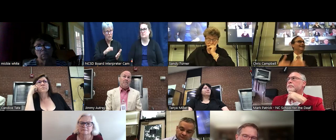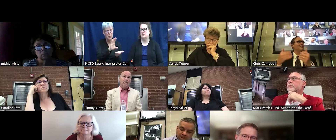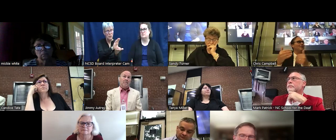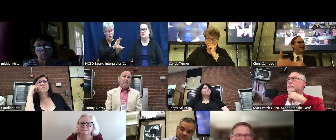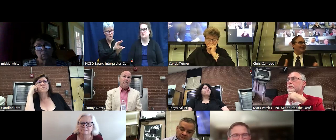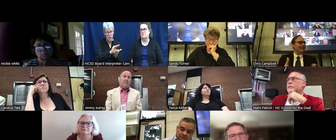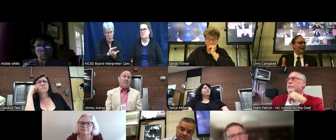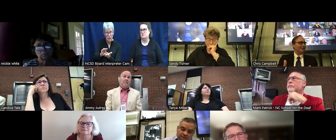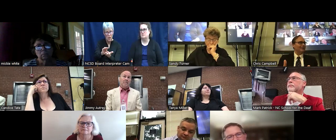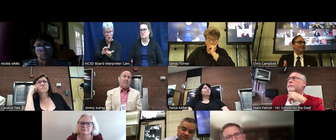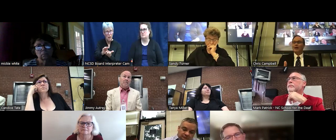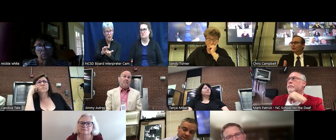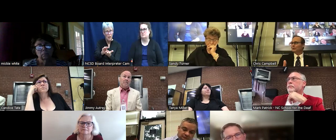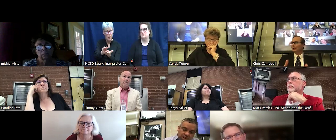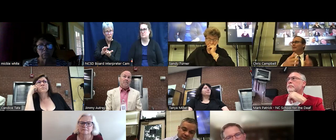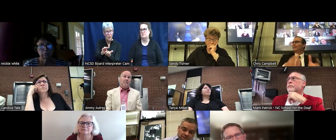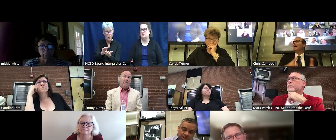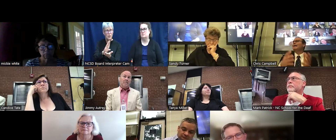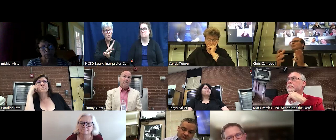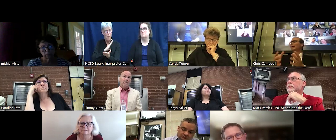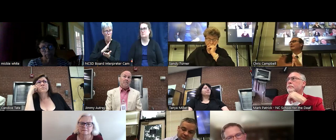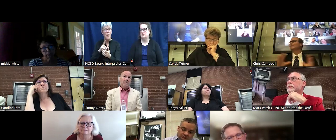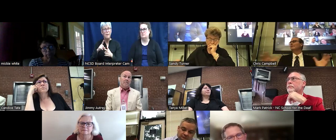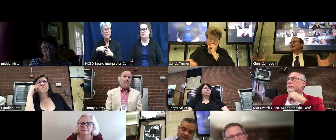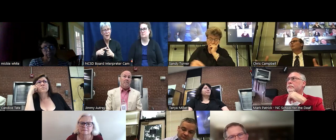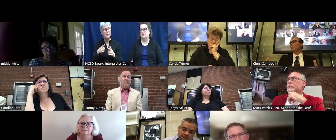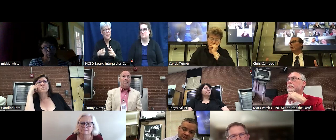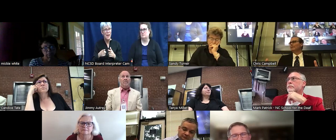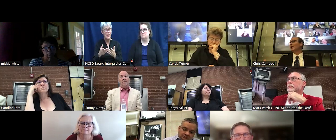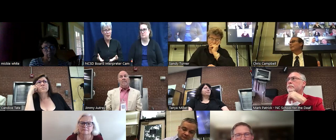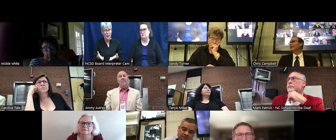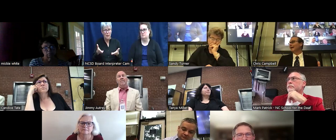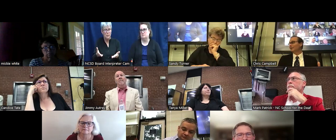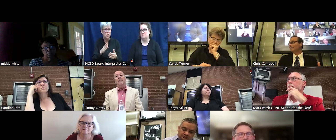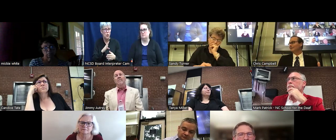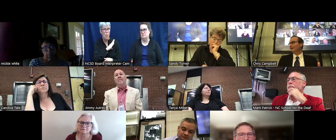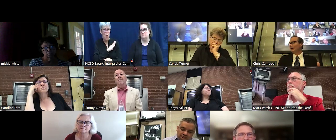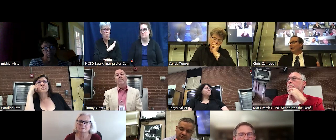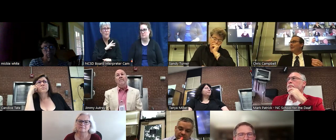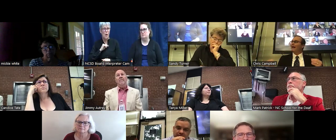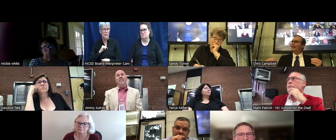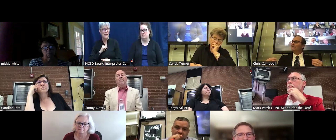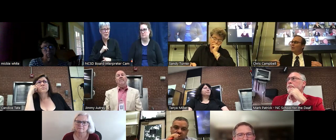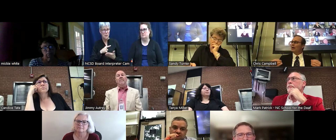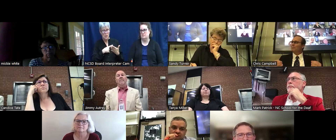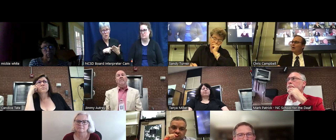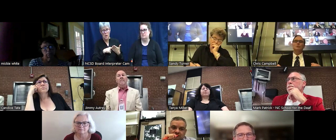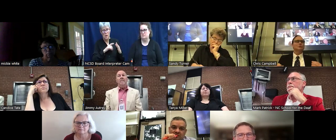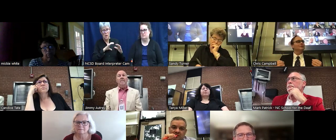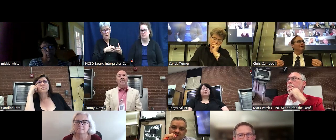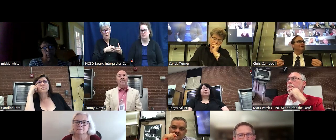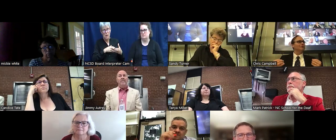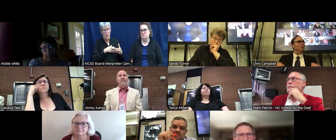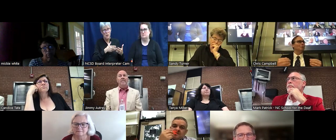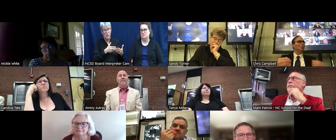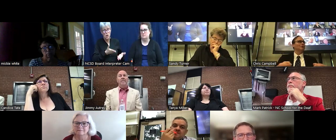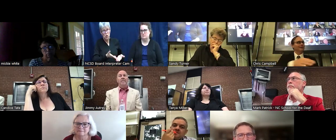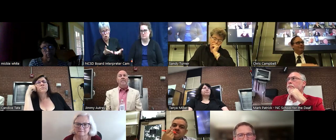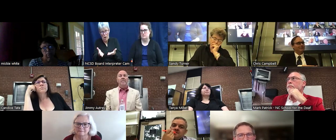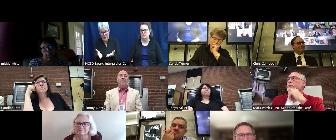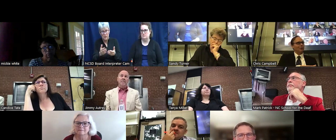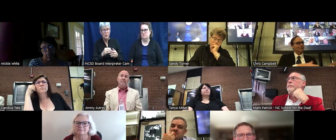committee, they can have the discussion and then they can bring it to the full board as a recommendation. That is the way most of the school